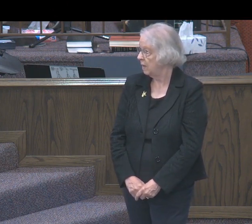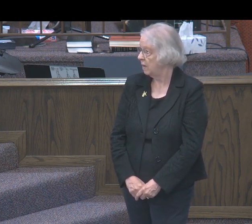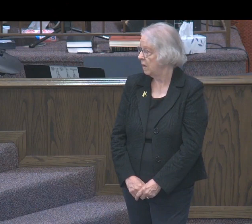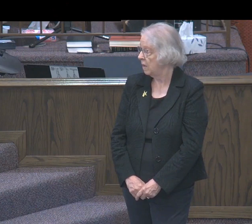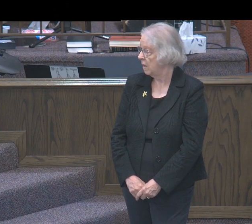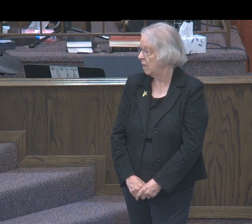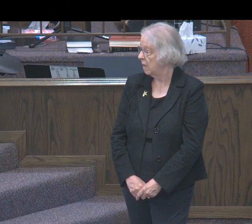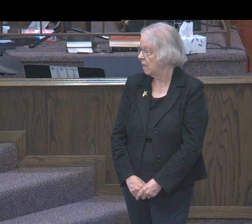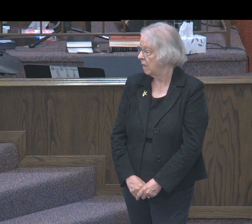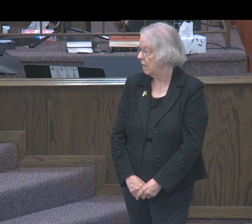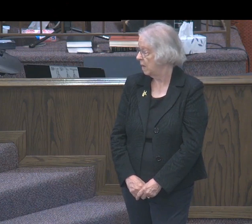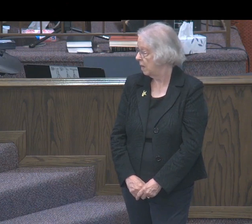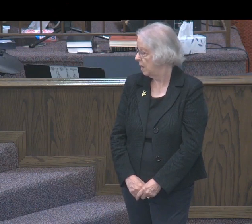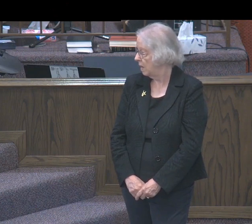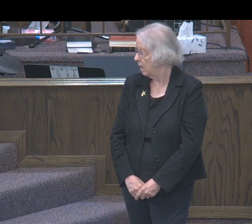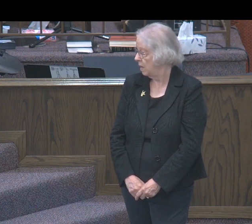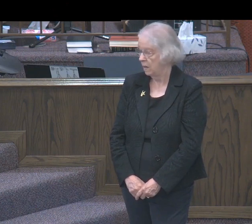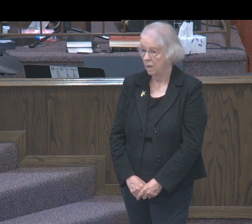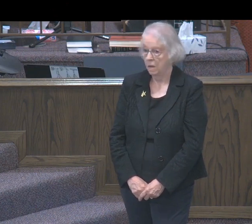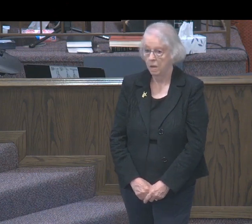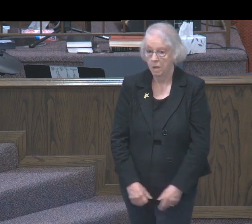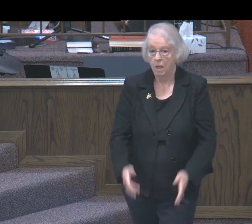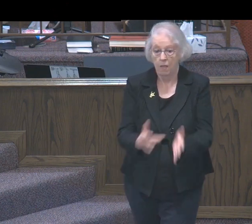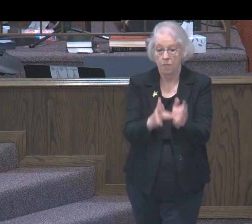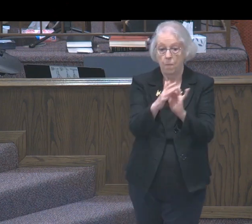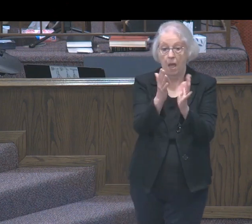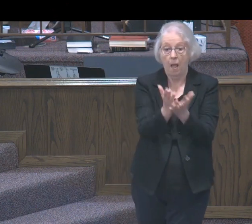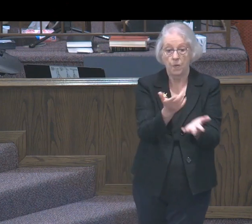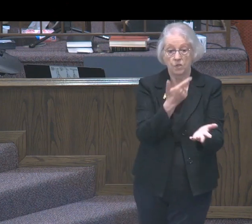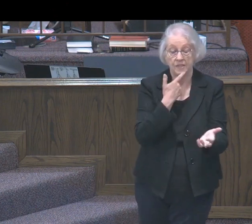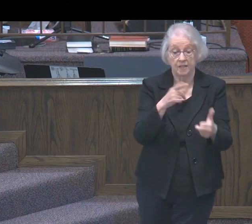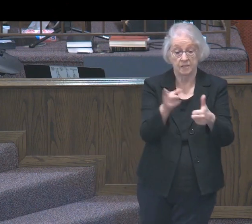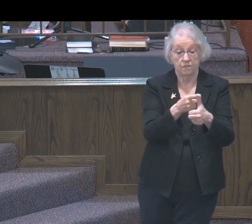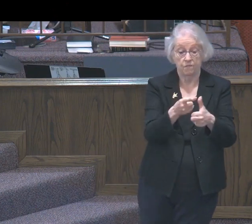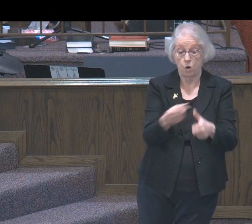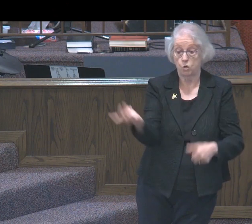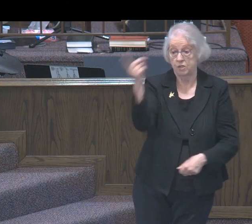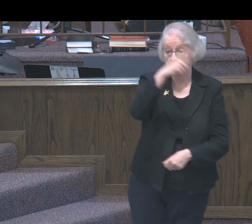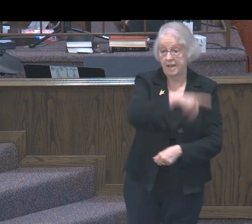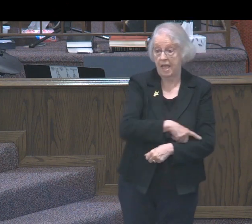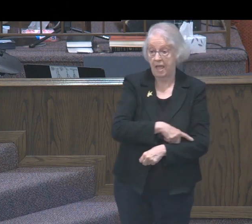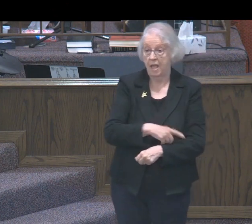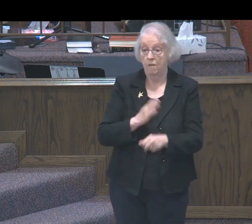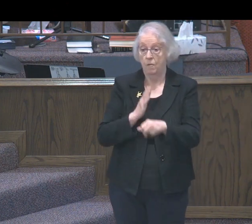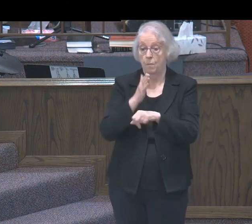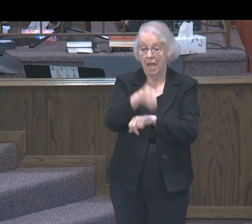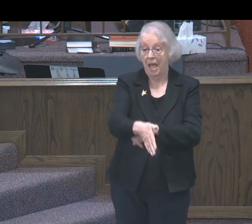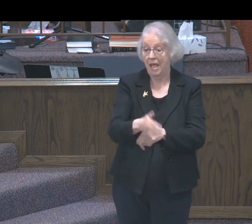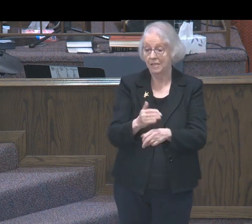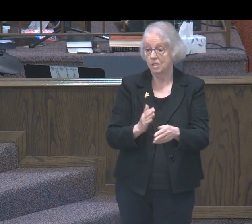Matthew 26 says this to us. Now on the first day of the Feast of Unleavened Bread, the disciples came to Jesus, saying to